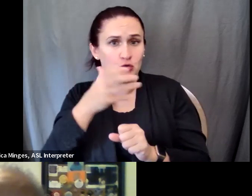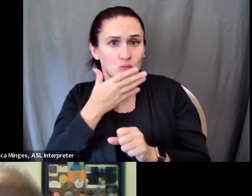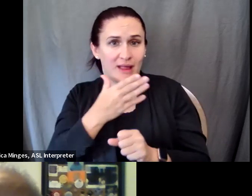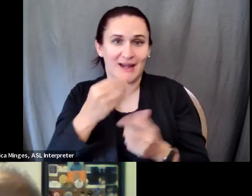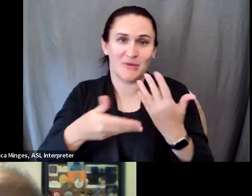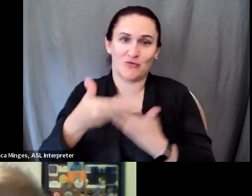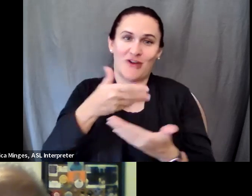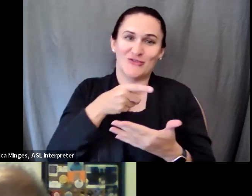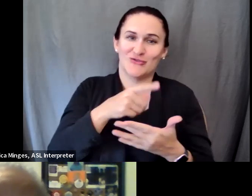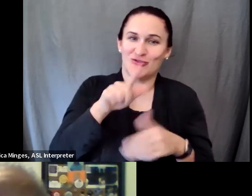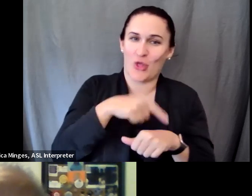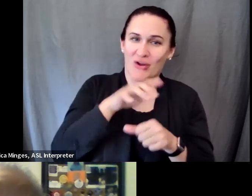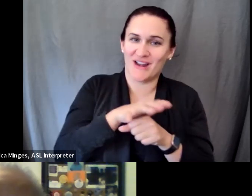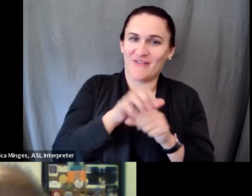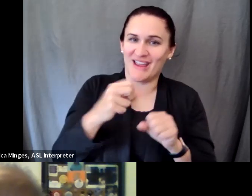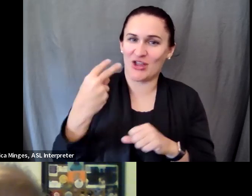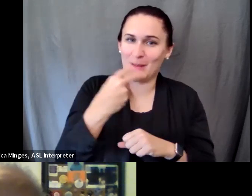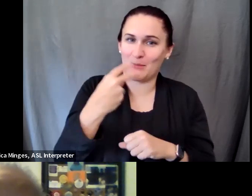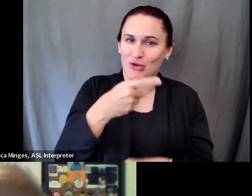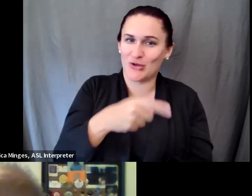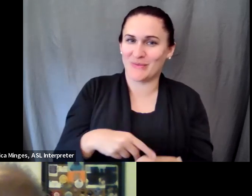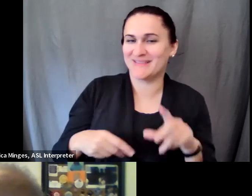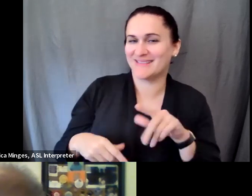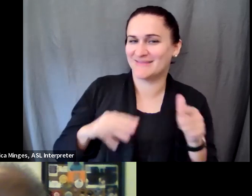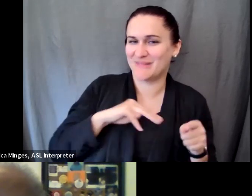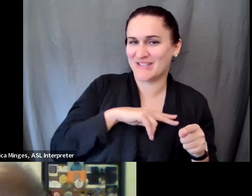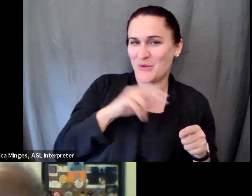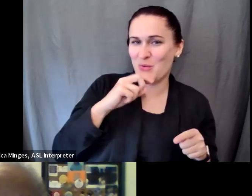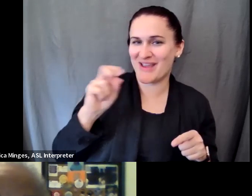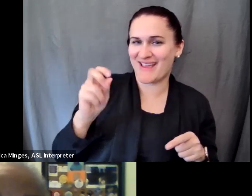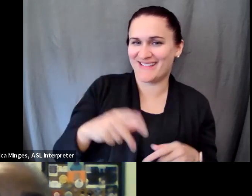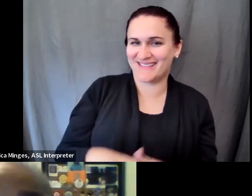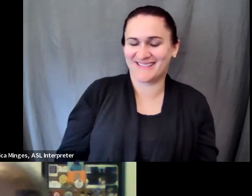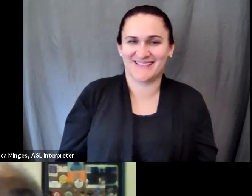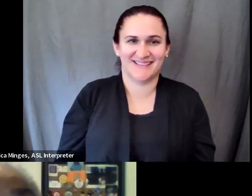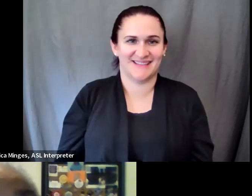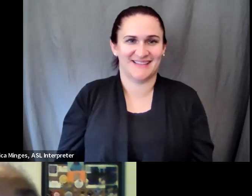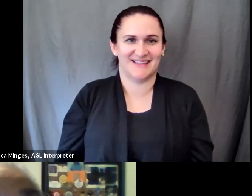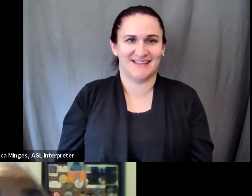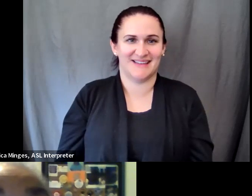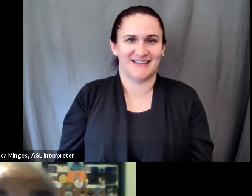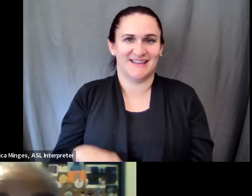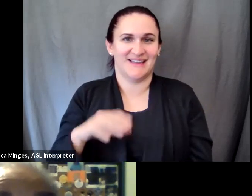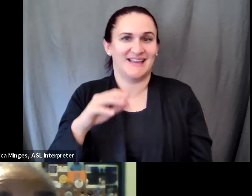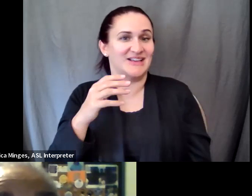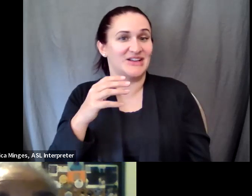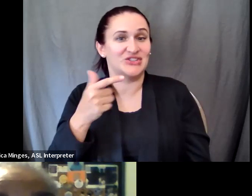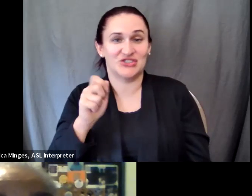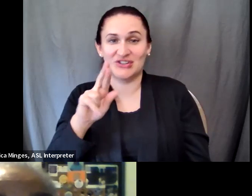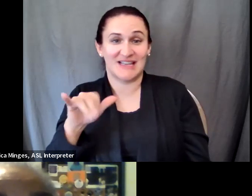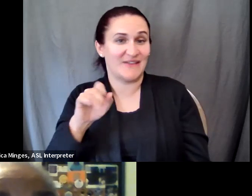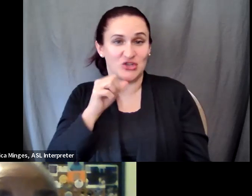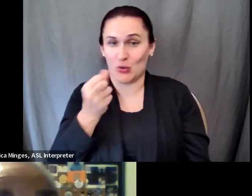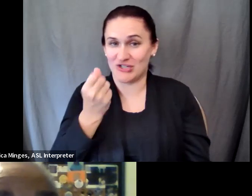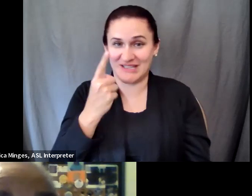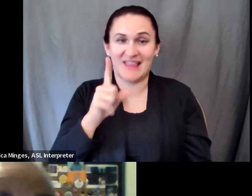around you long enough, I can lip read you. Okay. Okay. That And might if be I don't, and if I don't understand, I will speak